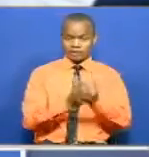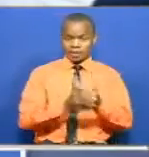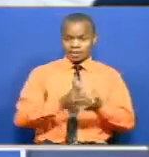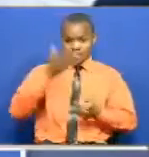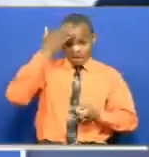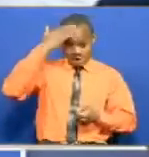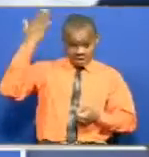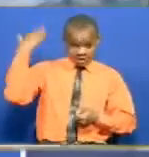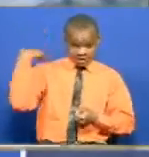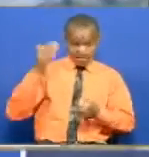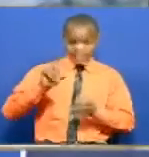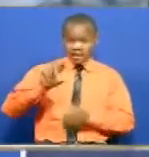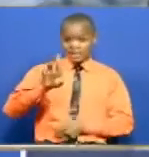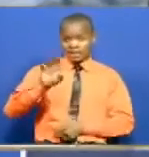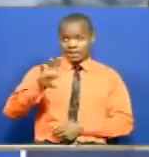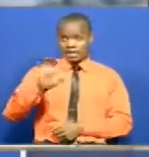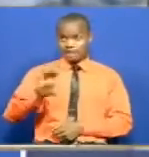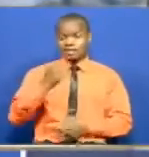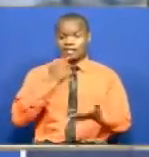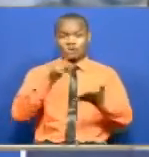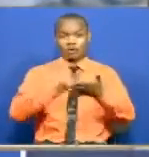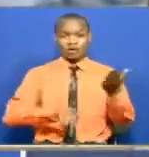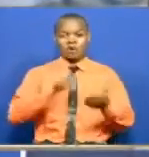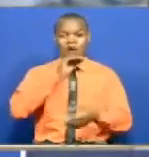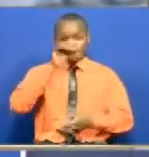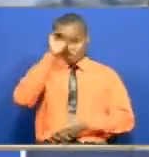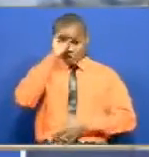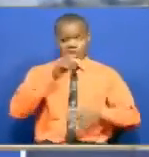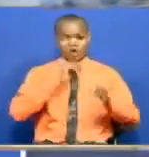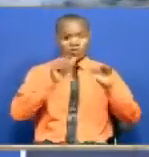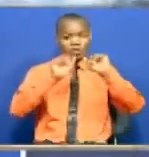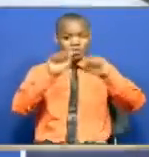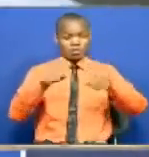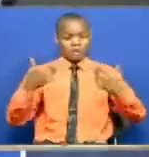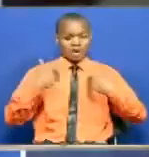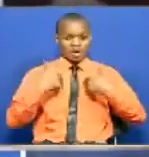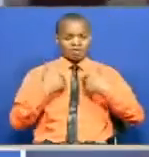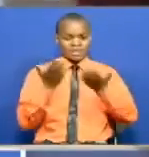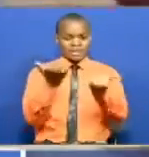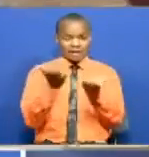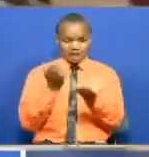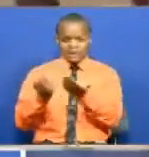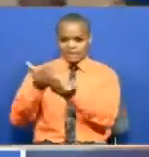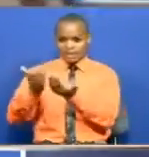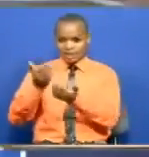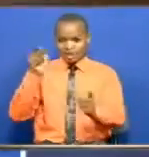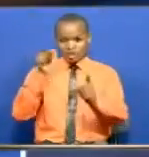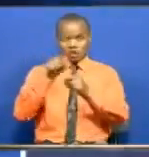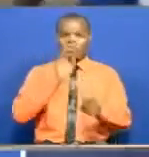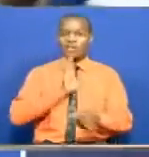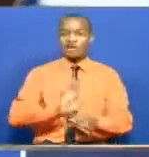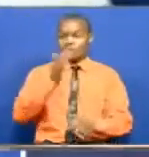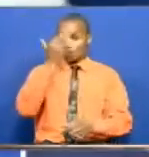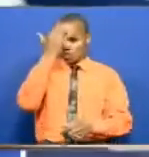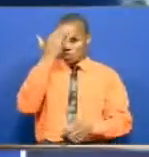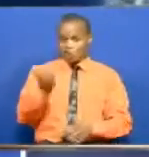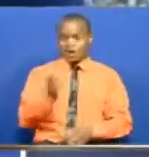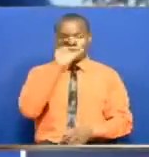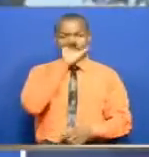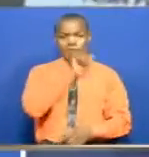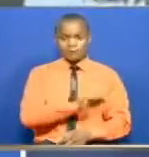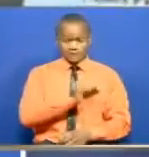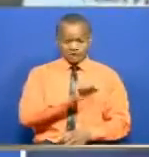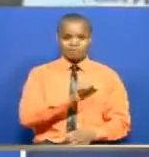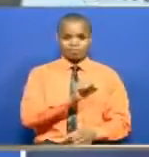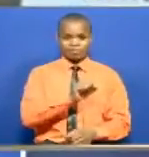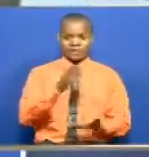the institution, said the orphanage cannot afford to provide the much-needed care to the elderly due to lack of funds. Kenya said